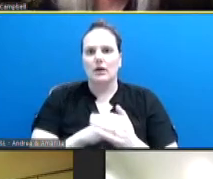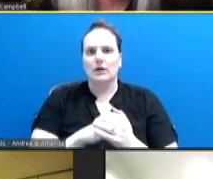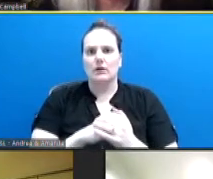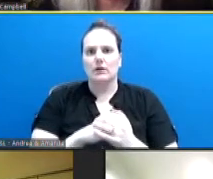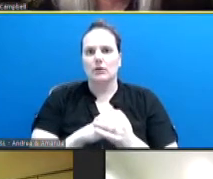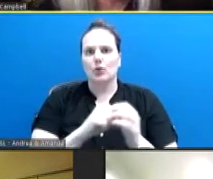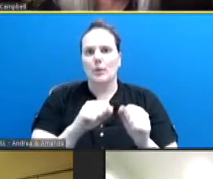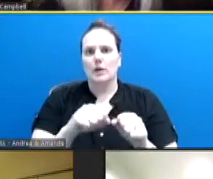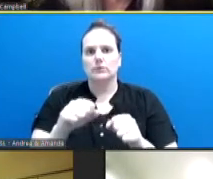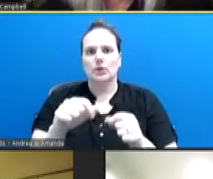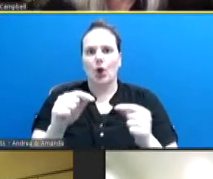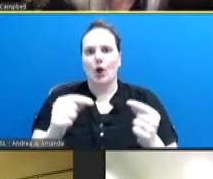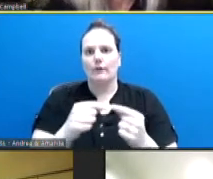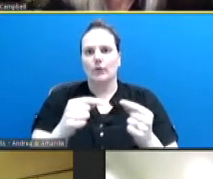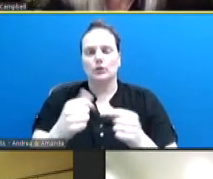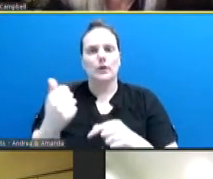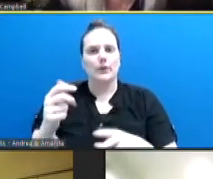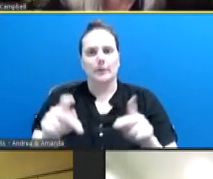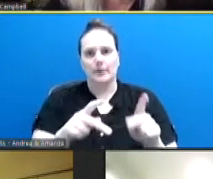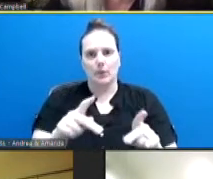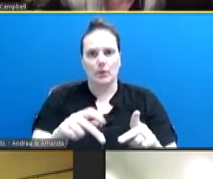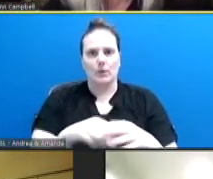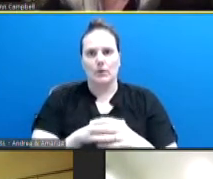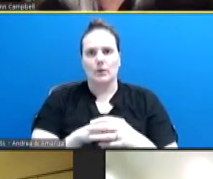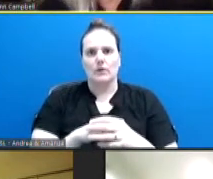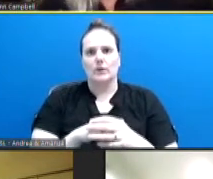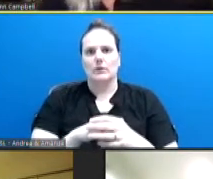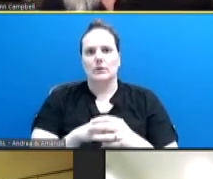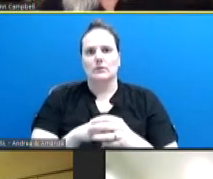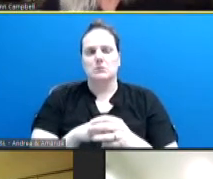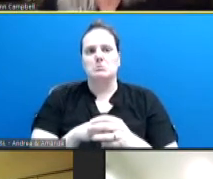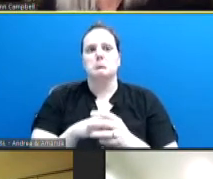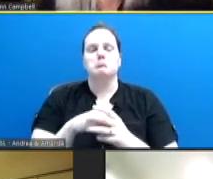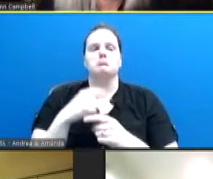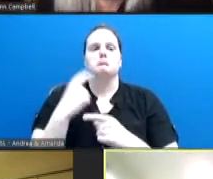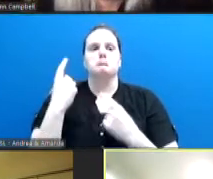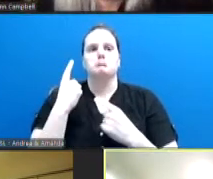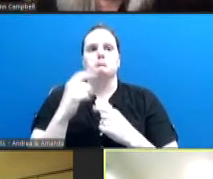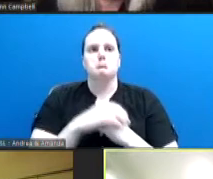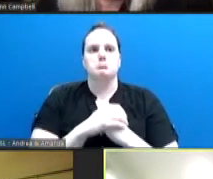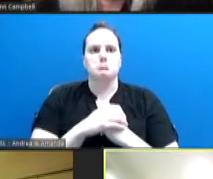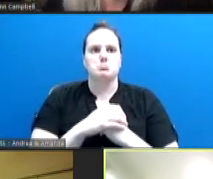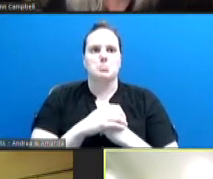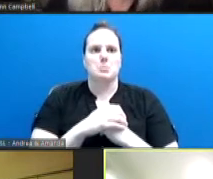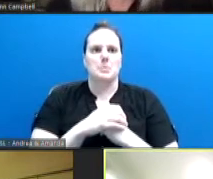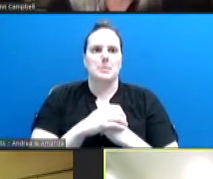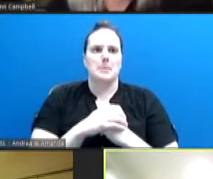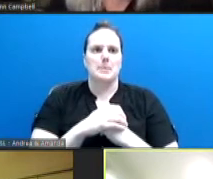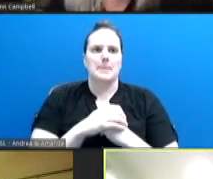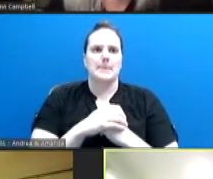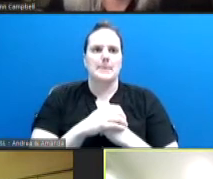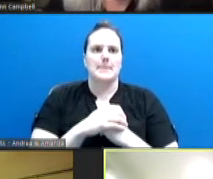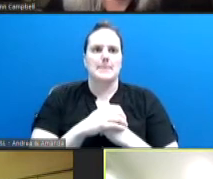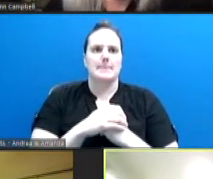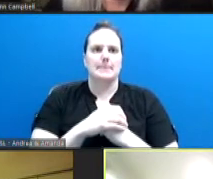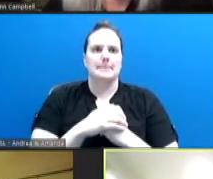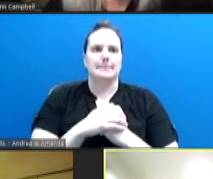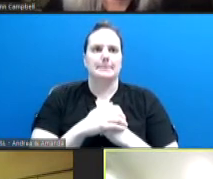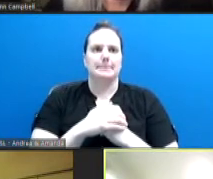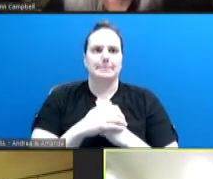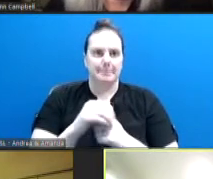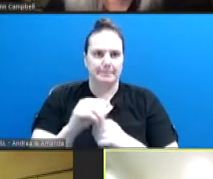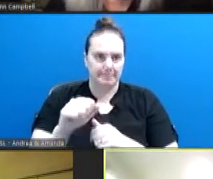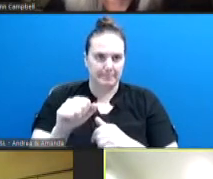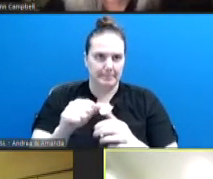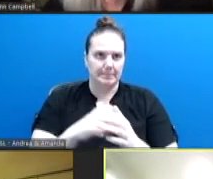possibly been harmful to others. Those are my words. Right. Sure. No, I know that was a concern with a